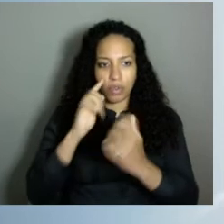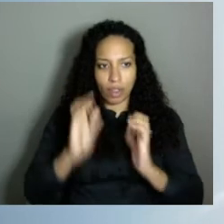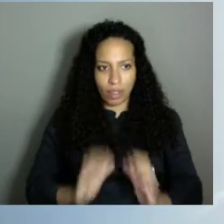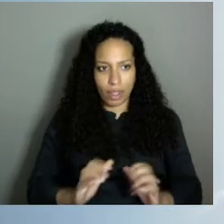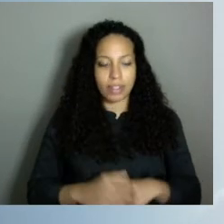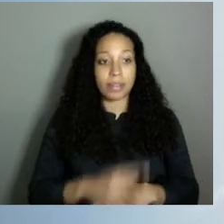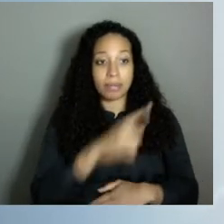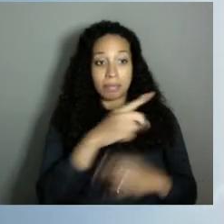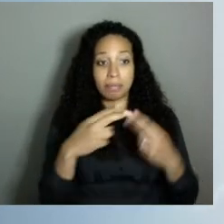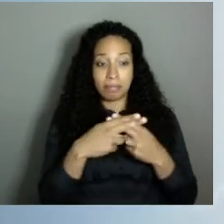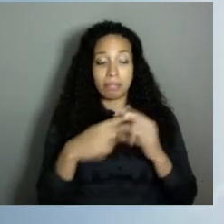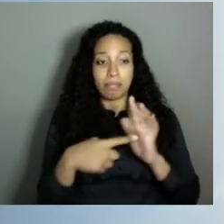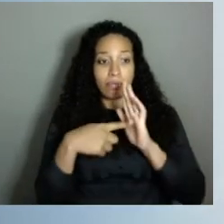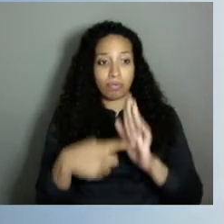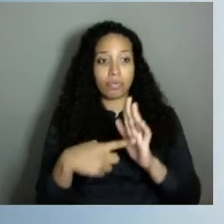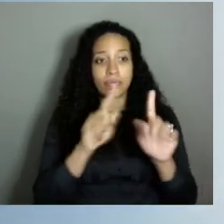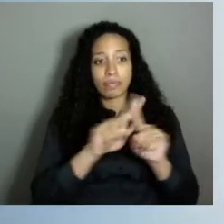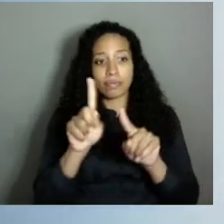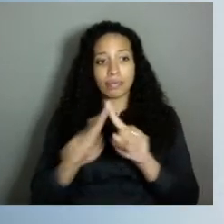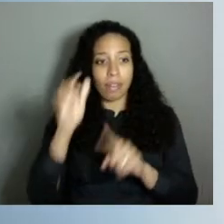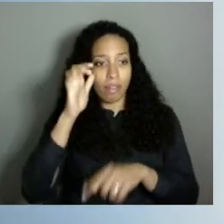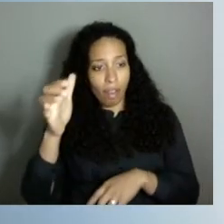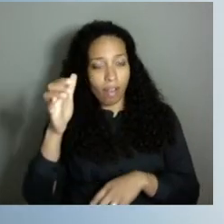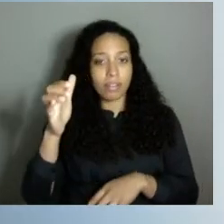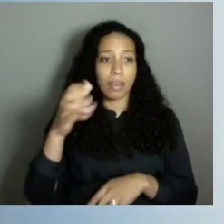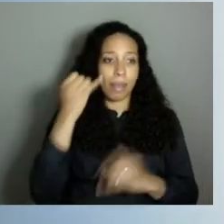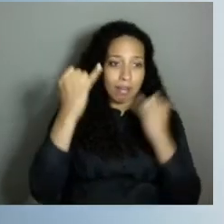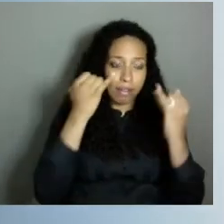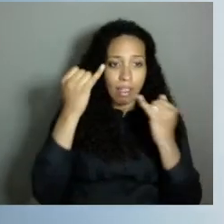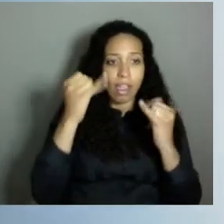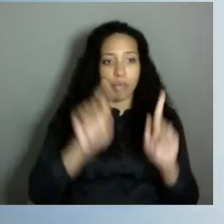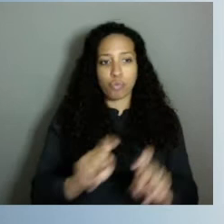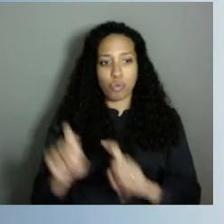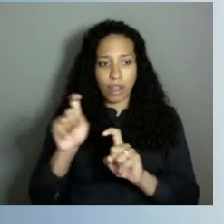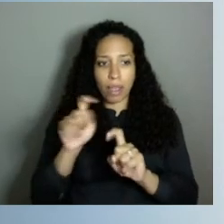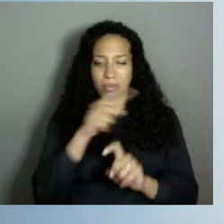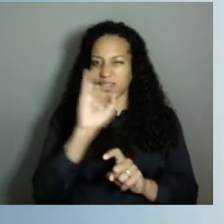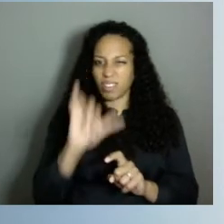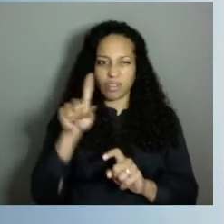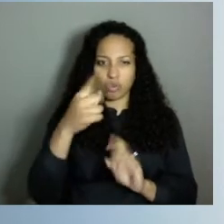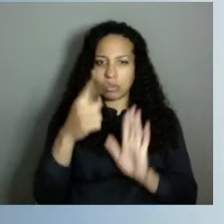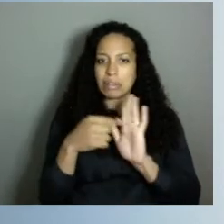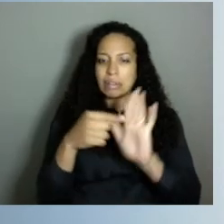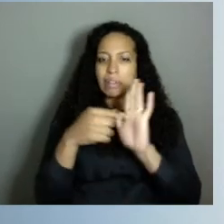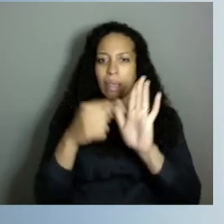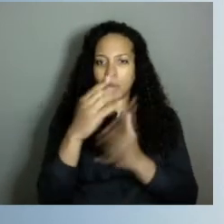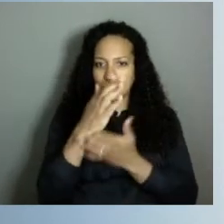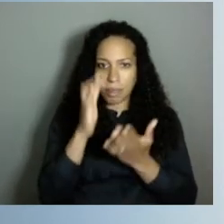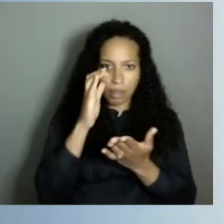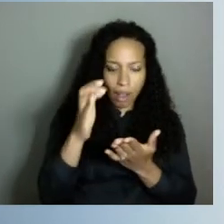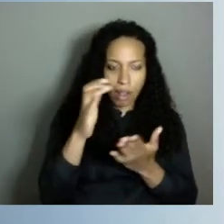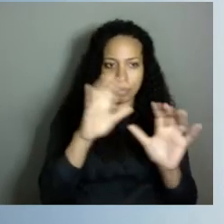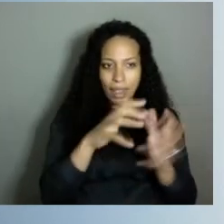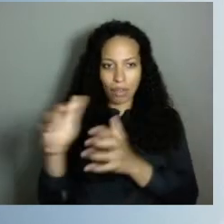of concepts and ideas and prototypes that we'll talk about, you can see just a sample of some of the concepts and categories for which we've leveraged the innovation